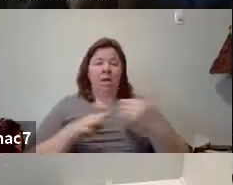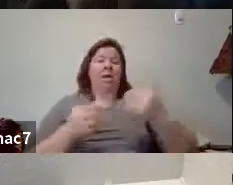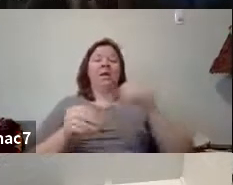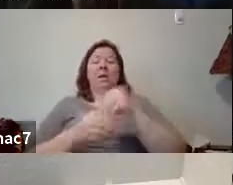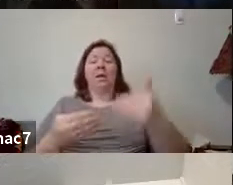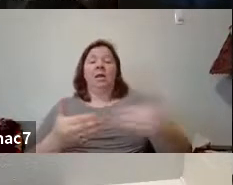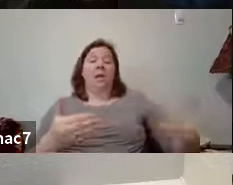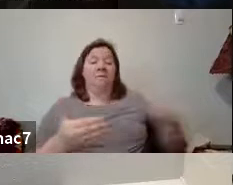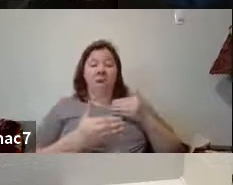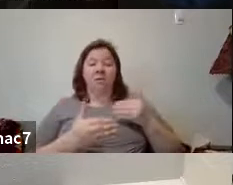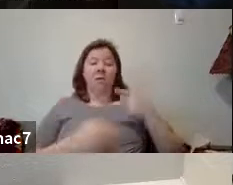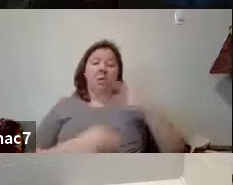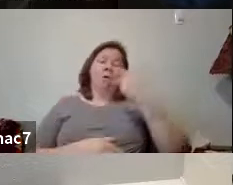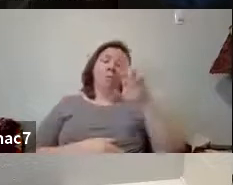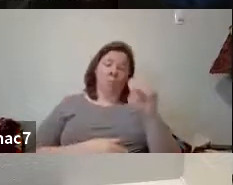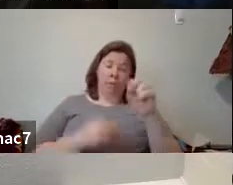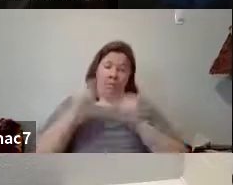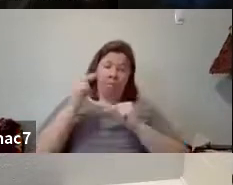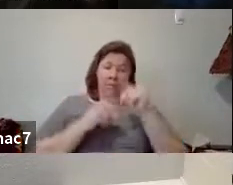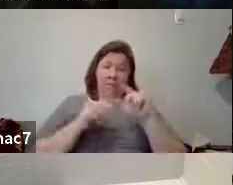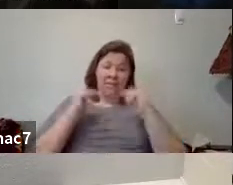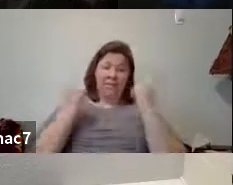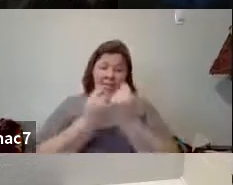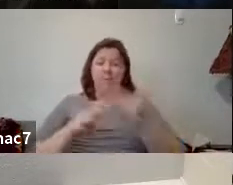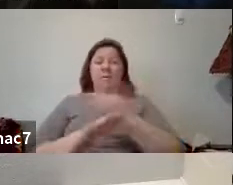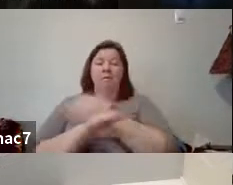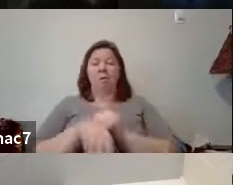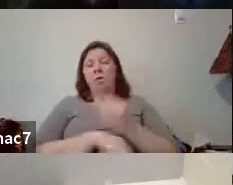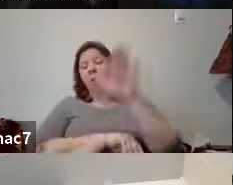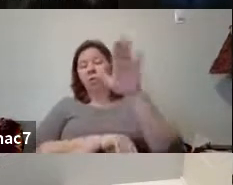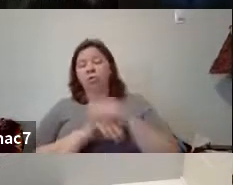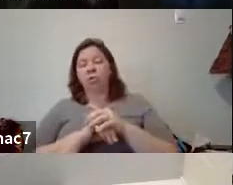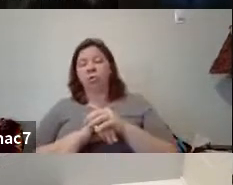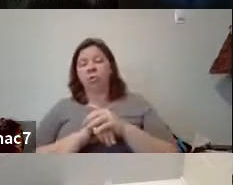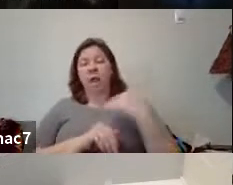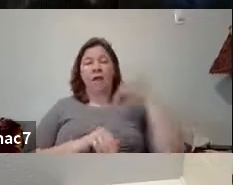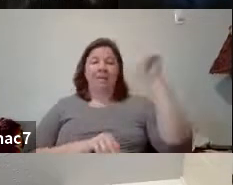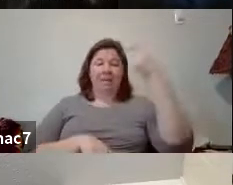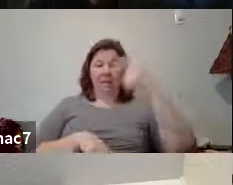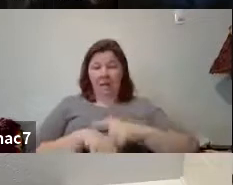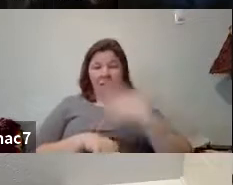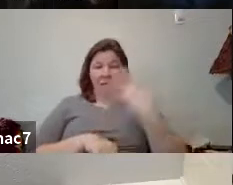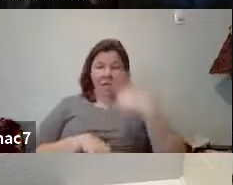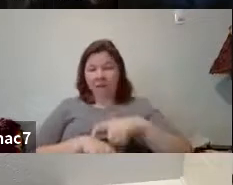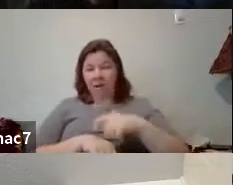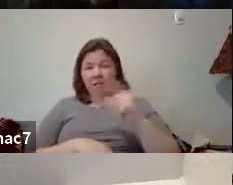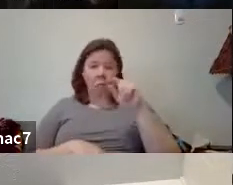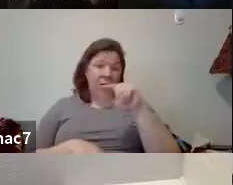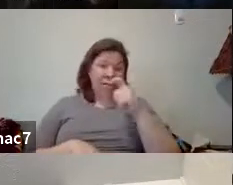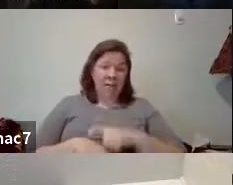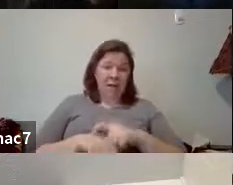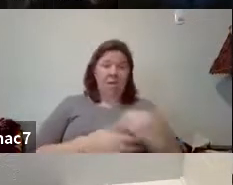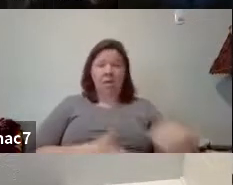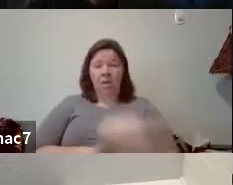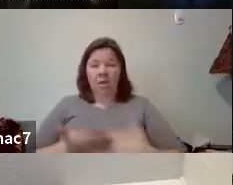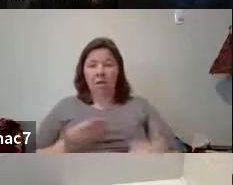that pre-building your team before launch. Those who do that will have 10 times, 5 times, 20 times the